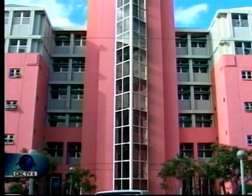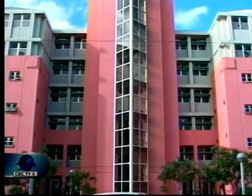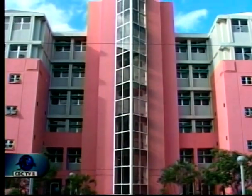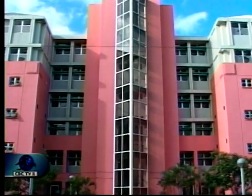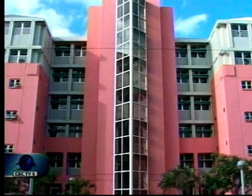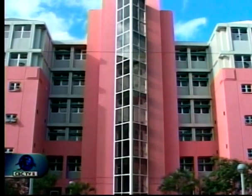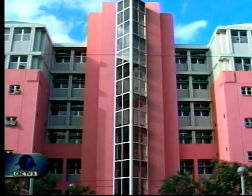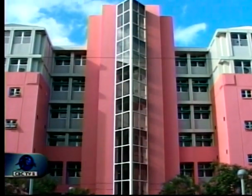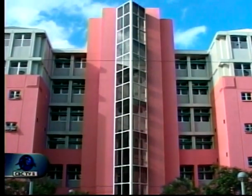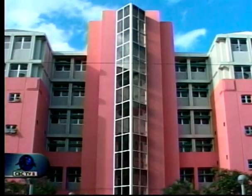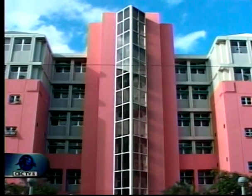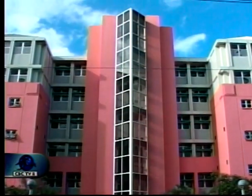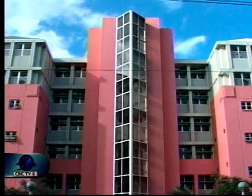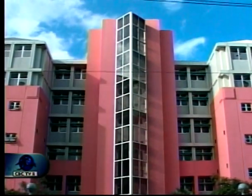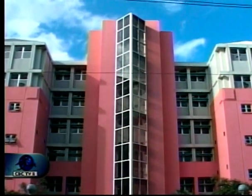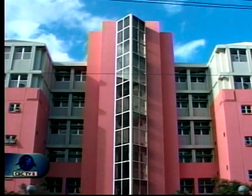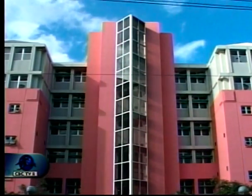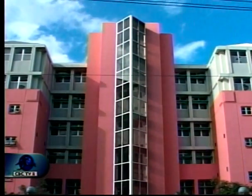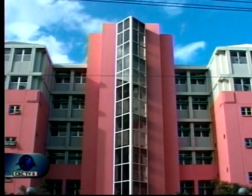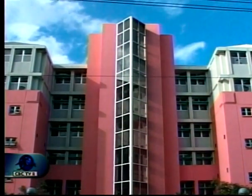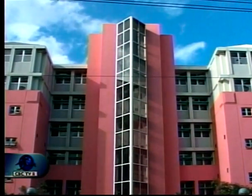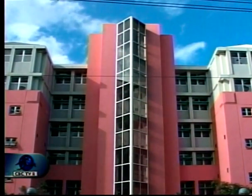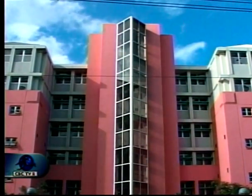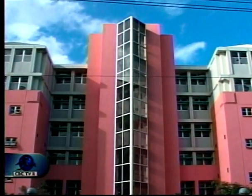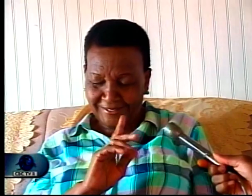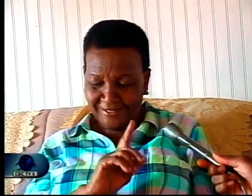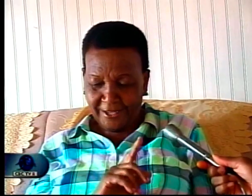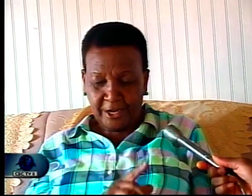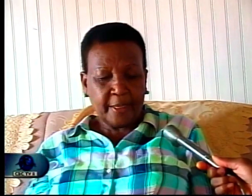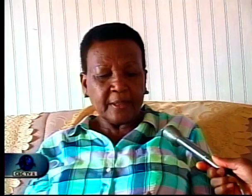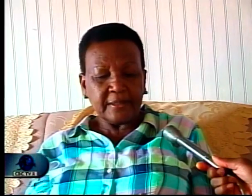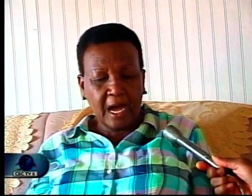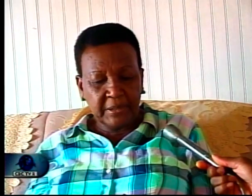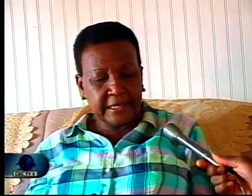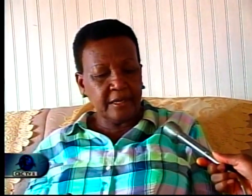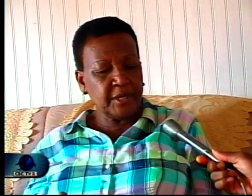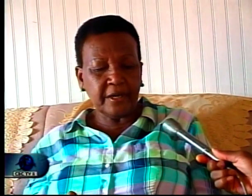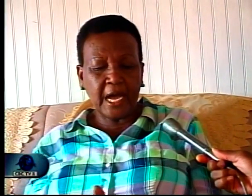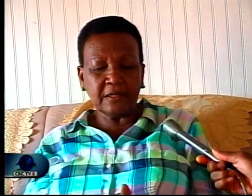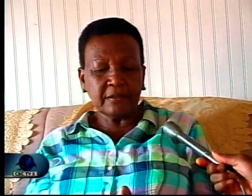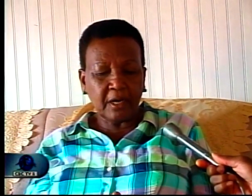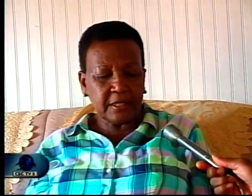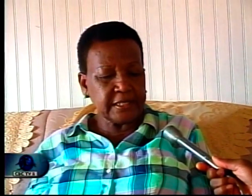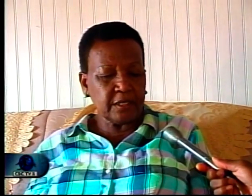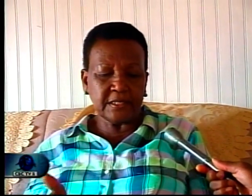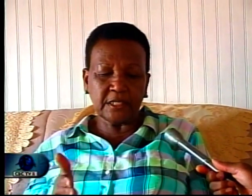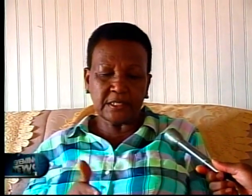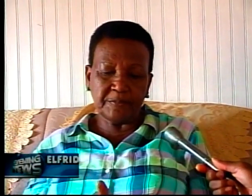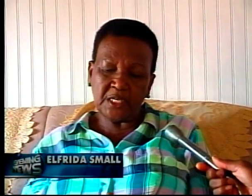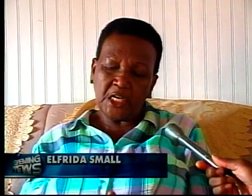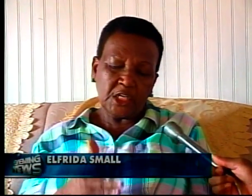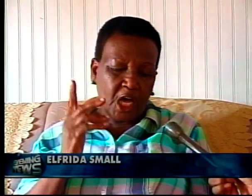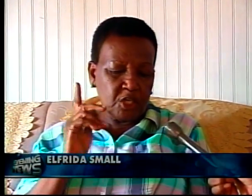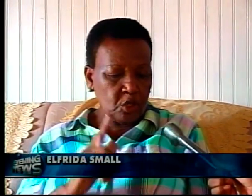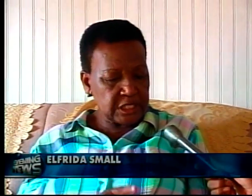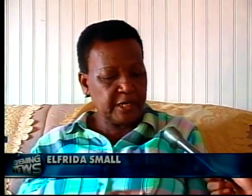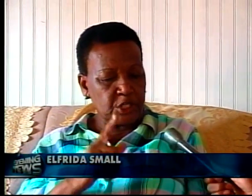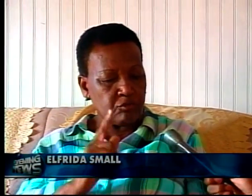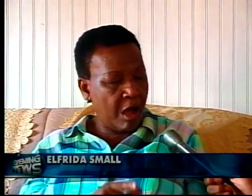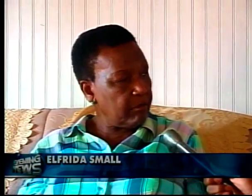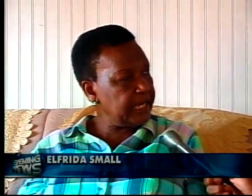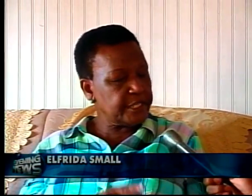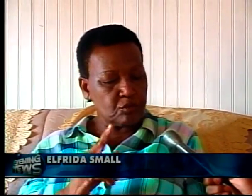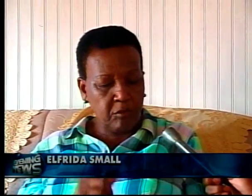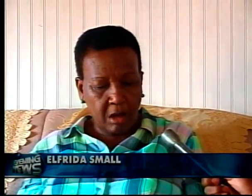it, but the monthly windfall continued. That money came here, and I said, look, you see me? I know this